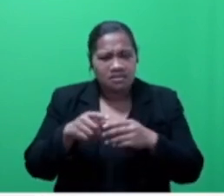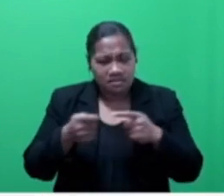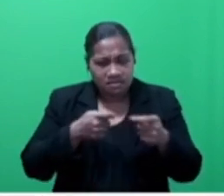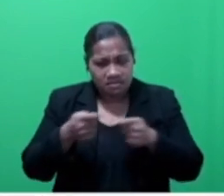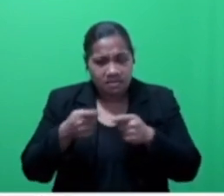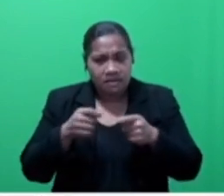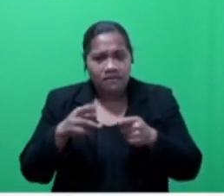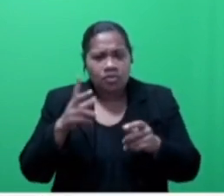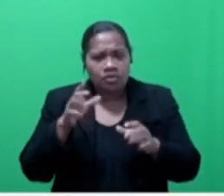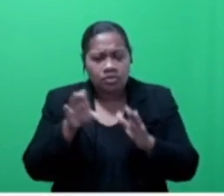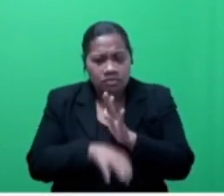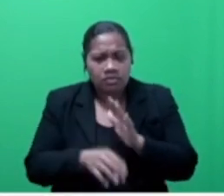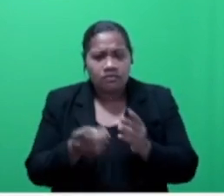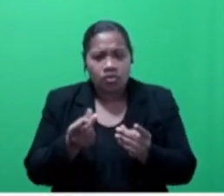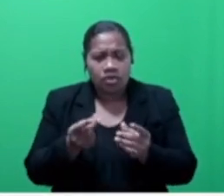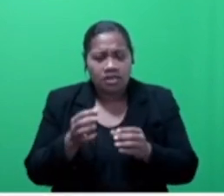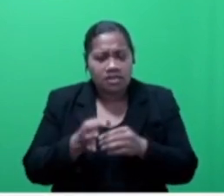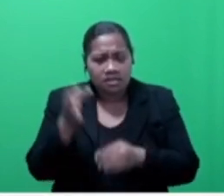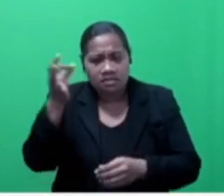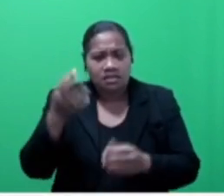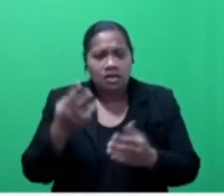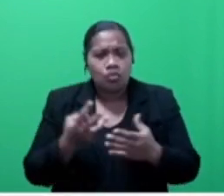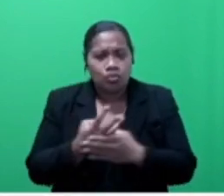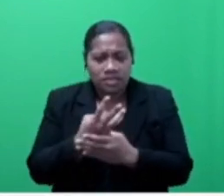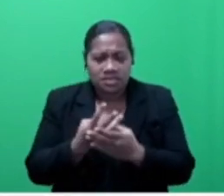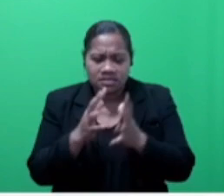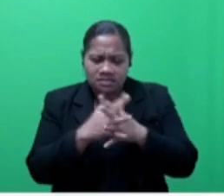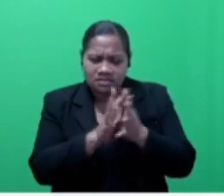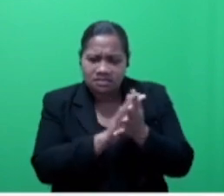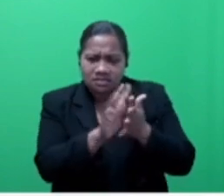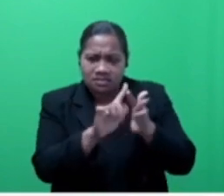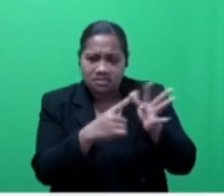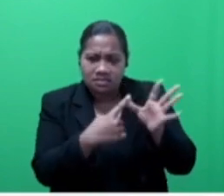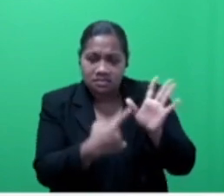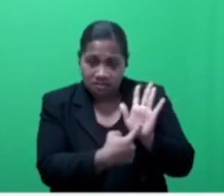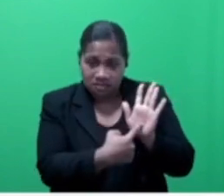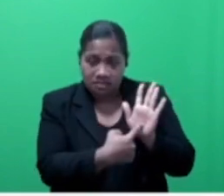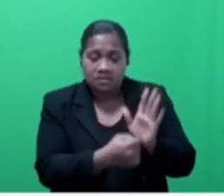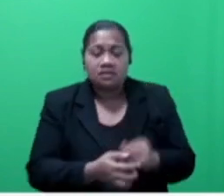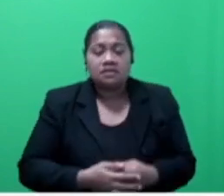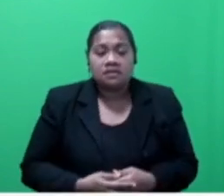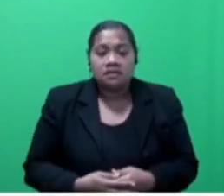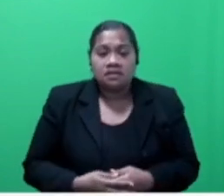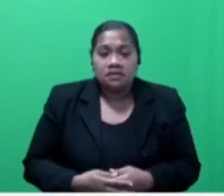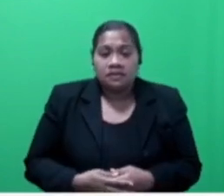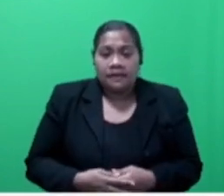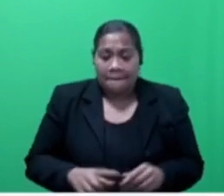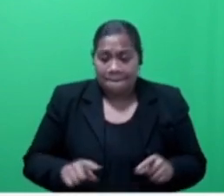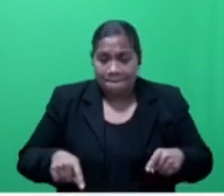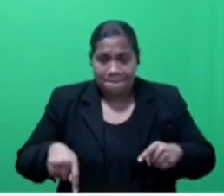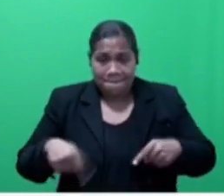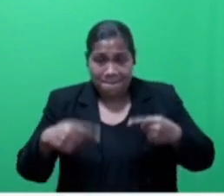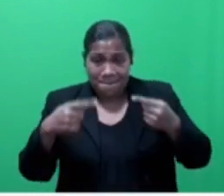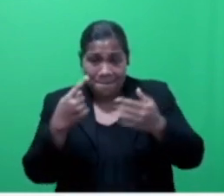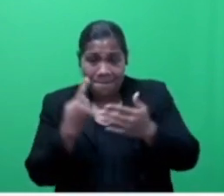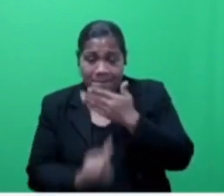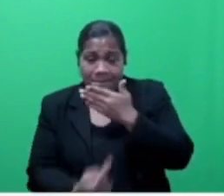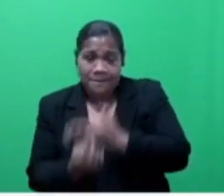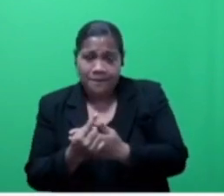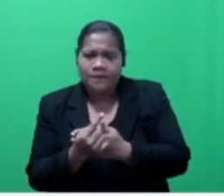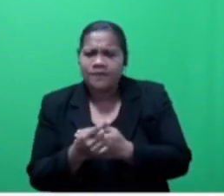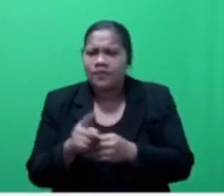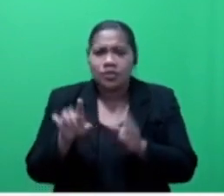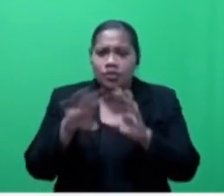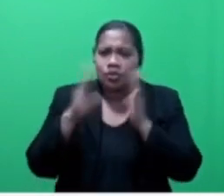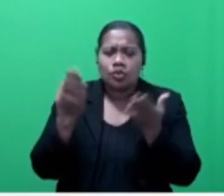gas and wheat recently soaring. For fuel especially, the conflict has exacerbated the mismatch between global